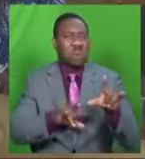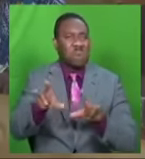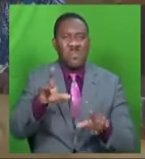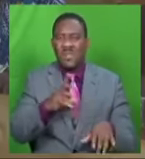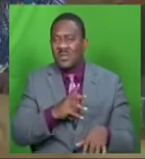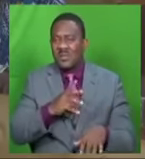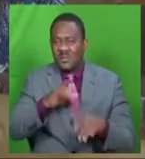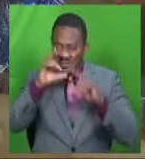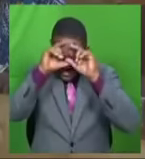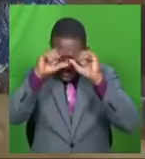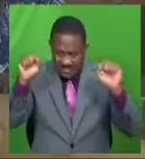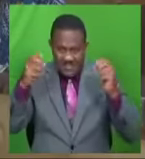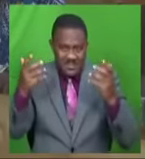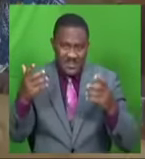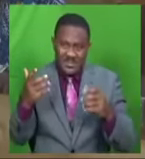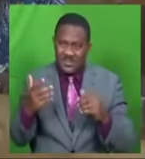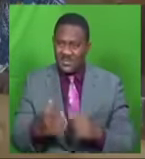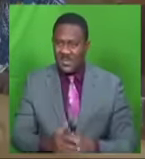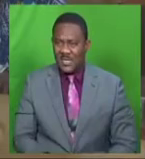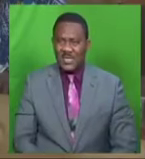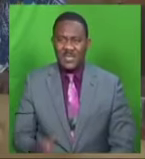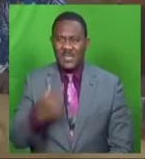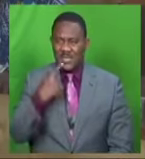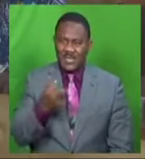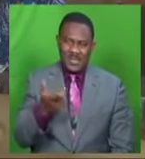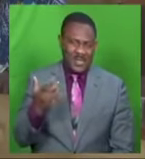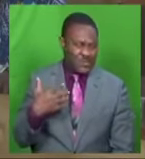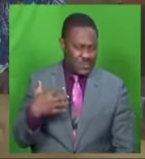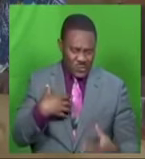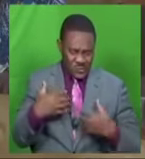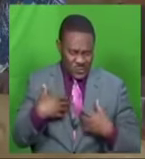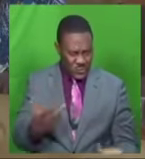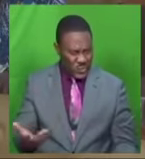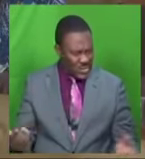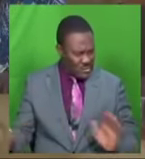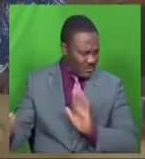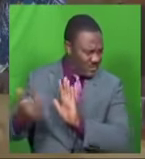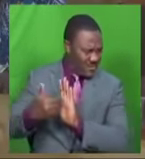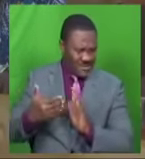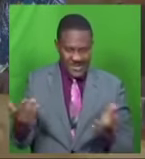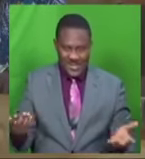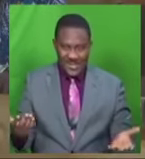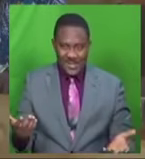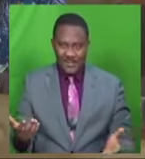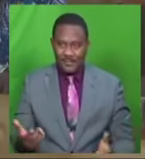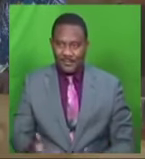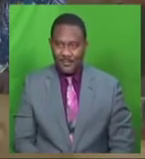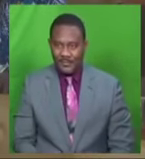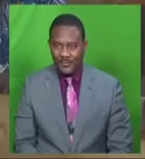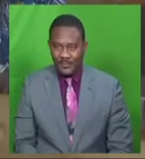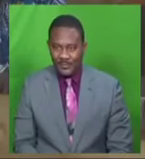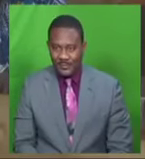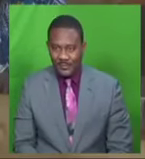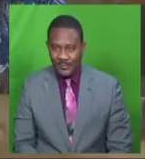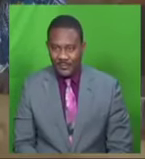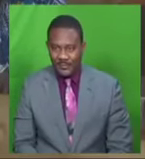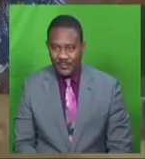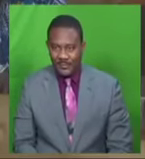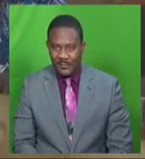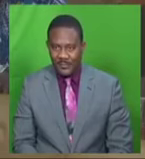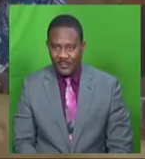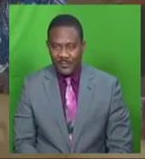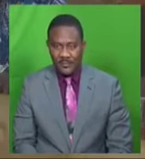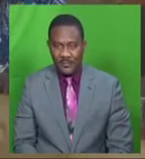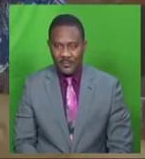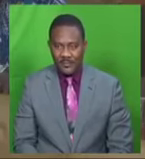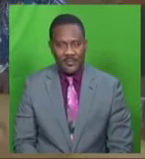president cares about it is, look, and when you say this, it pains people. People get up and want to interact. It is a fact that our president pays so